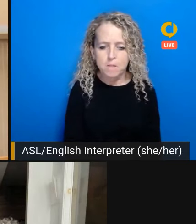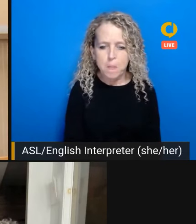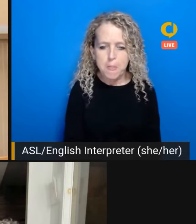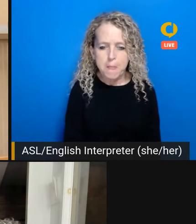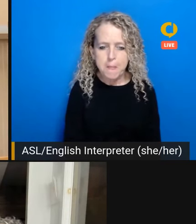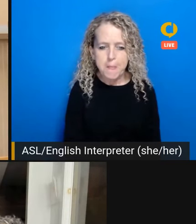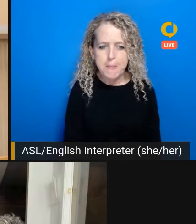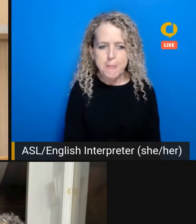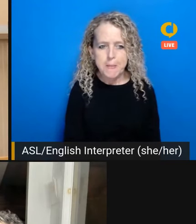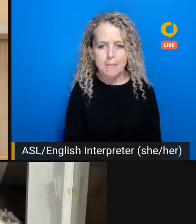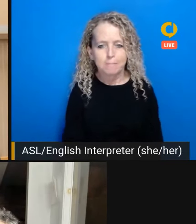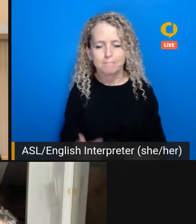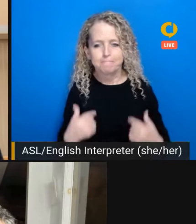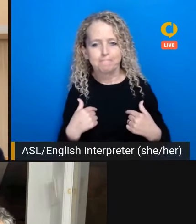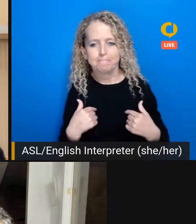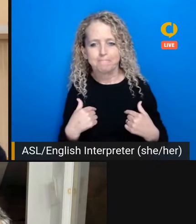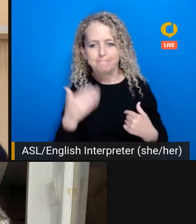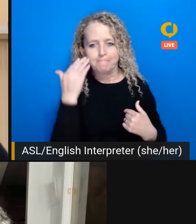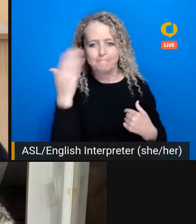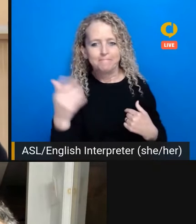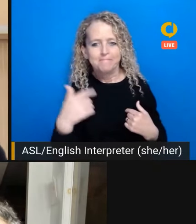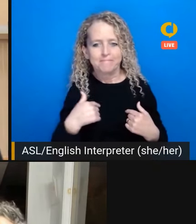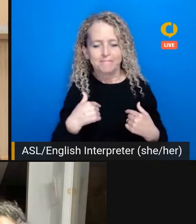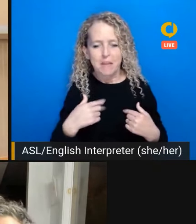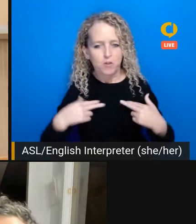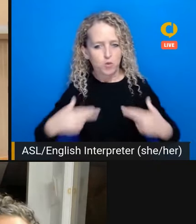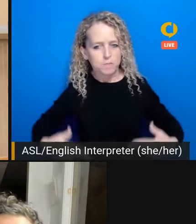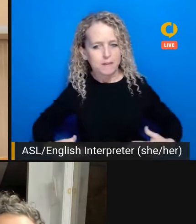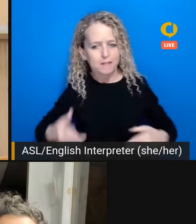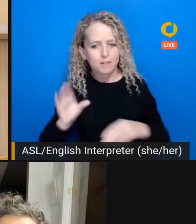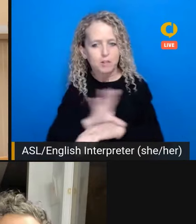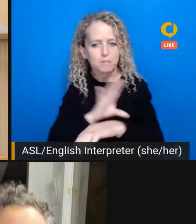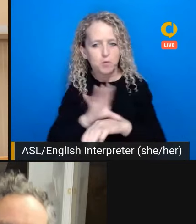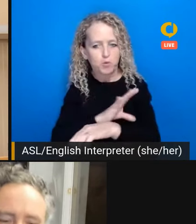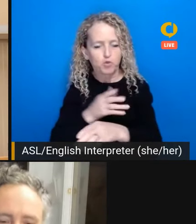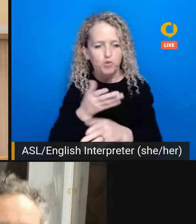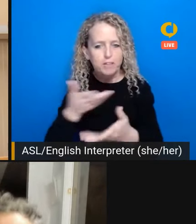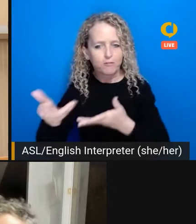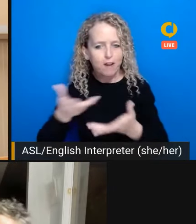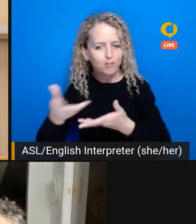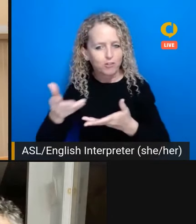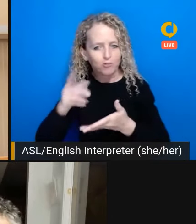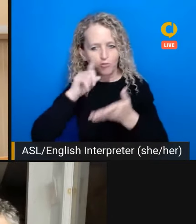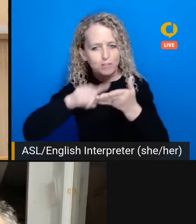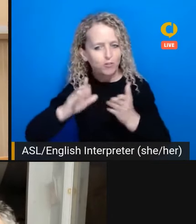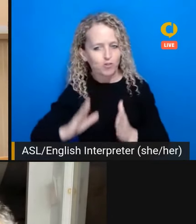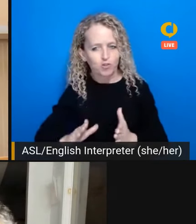lane as a human computer interaction researcher.